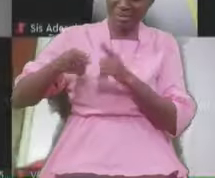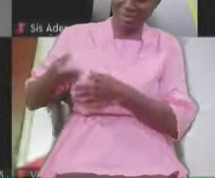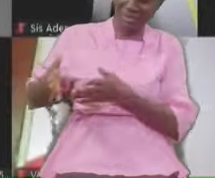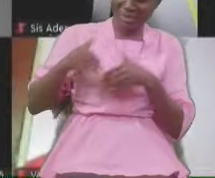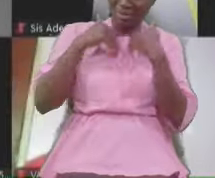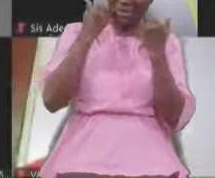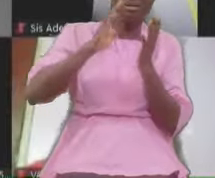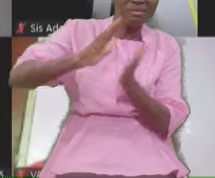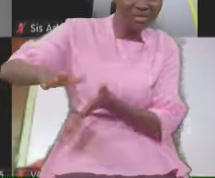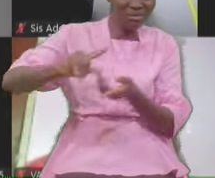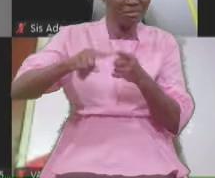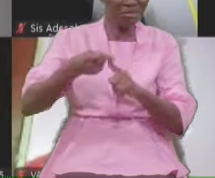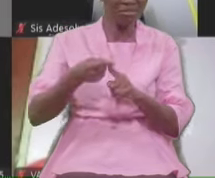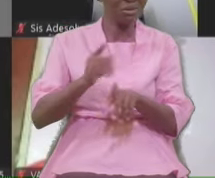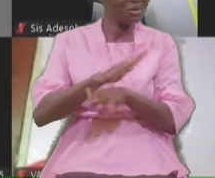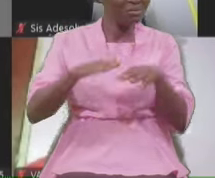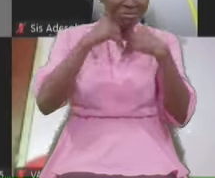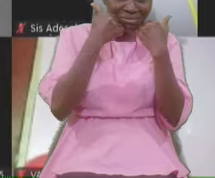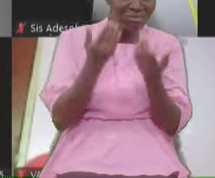out naul